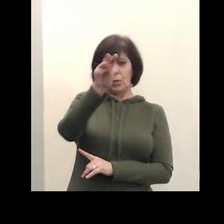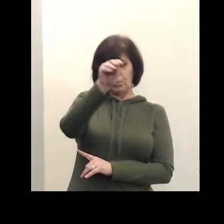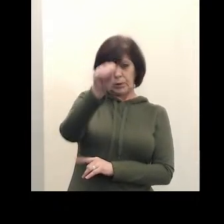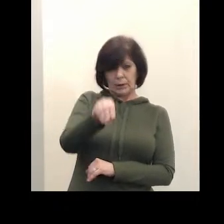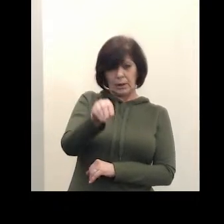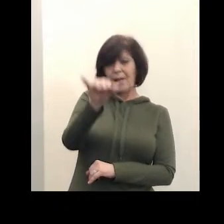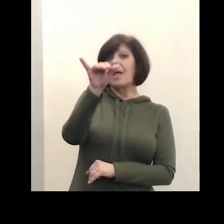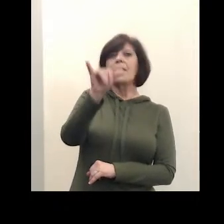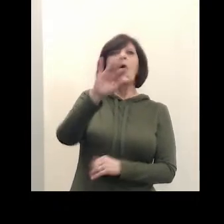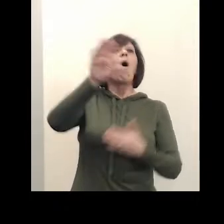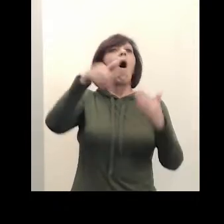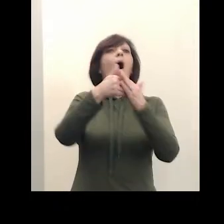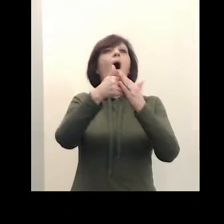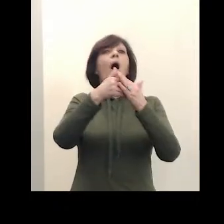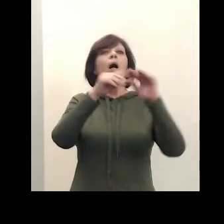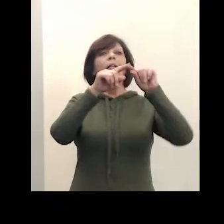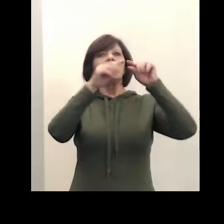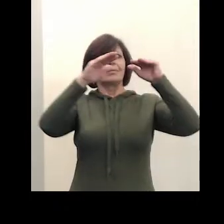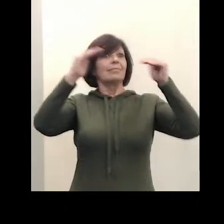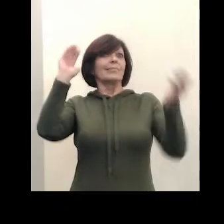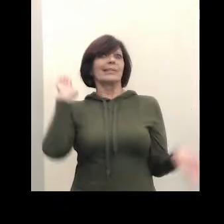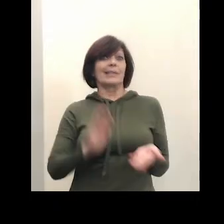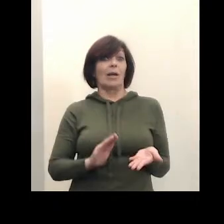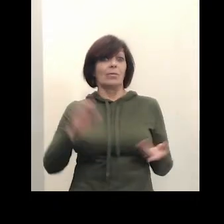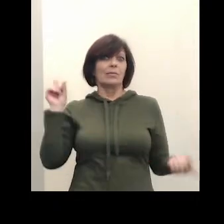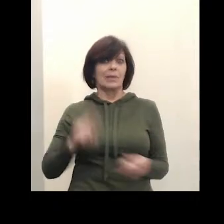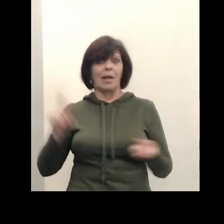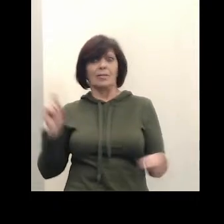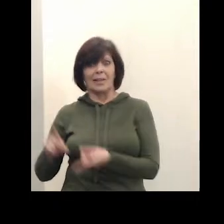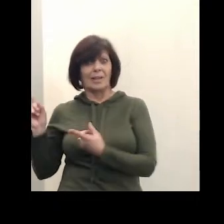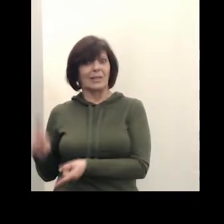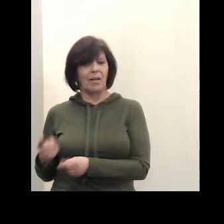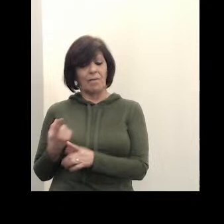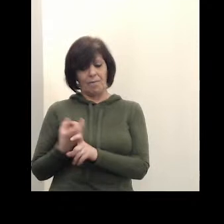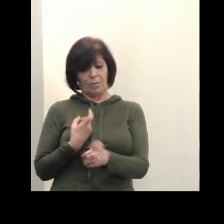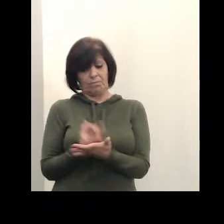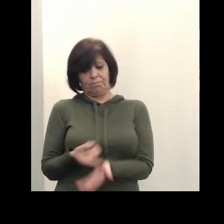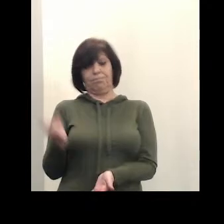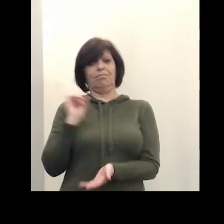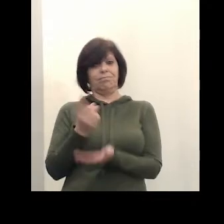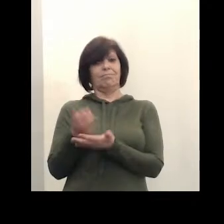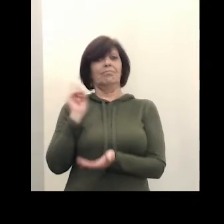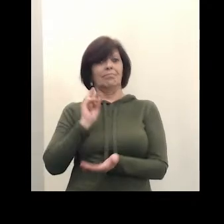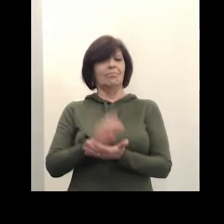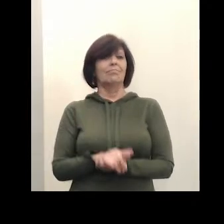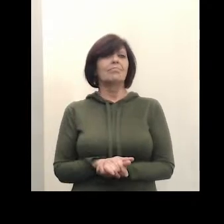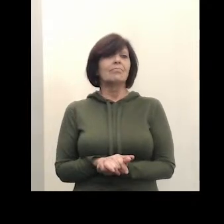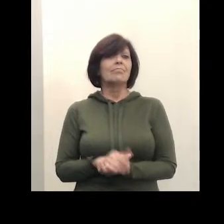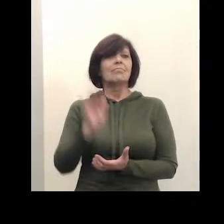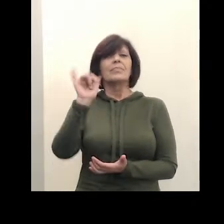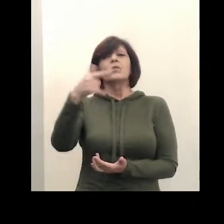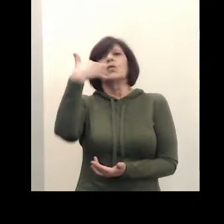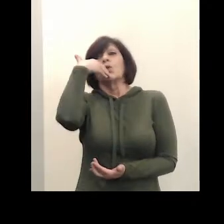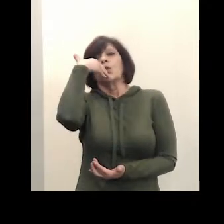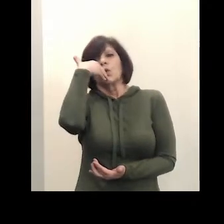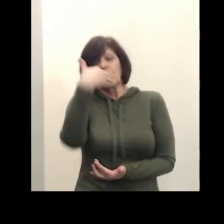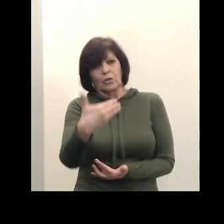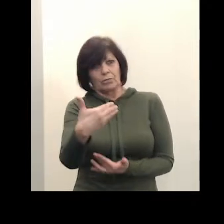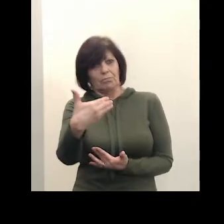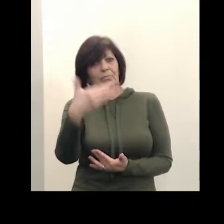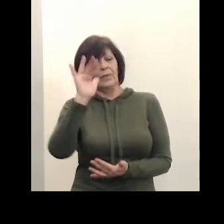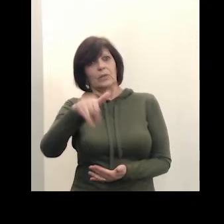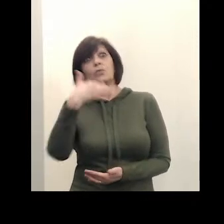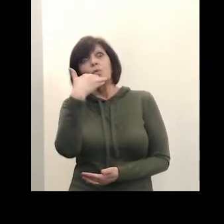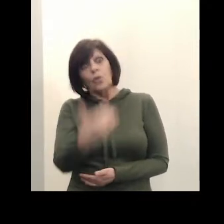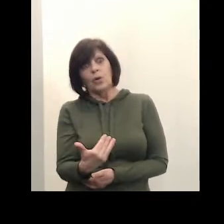lower than the previous week in comparable numbers. So that's a good thing. Just to